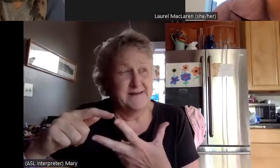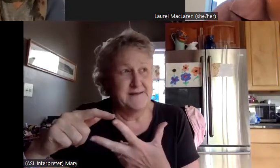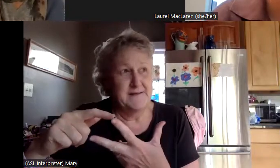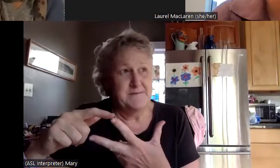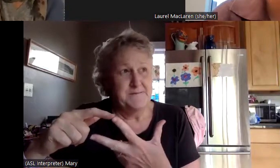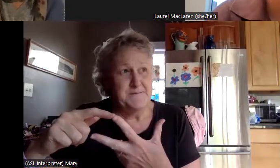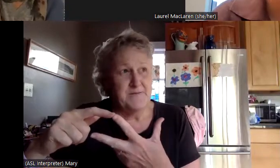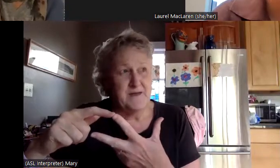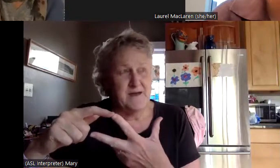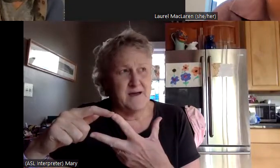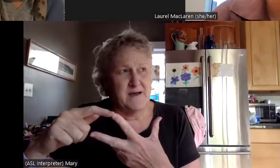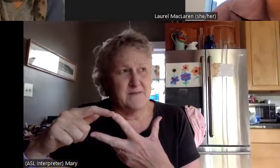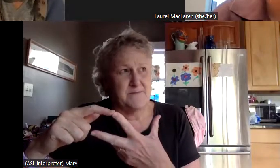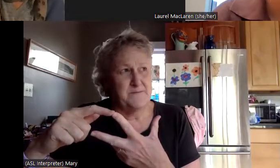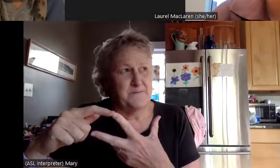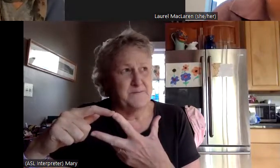head.